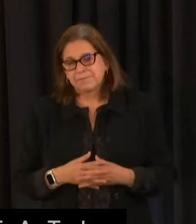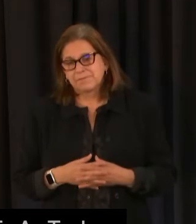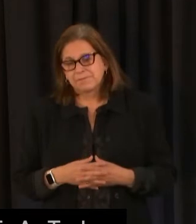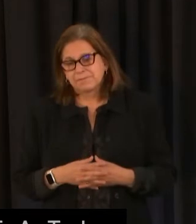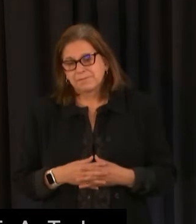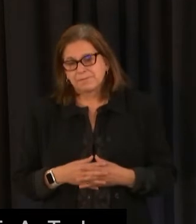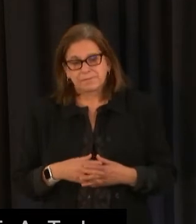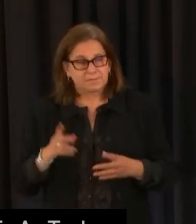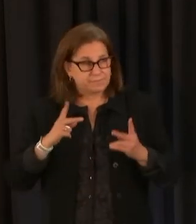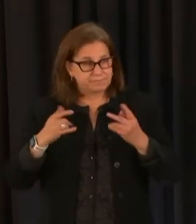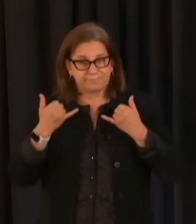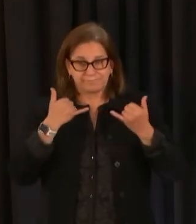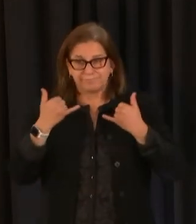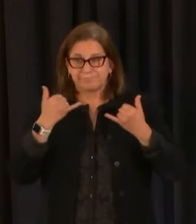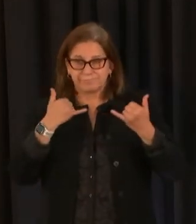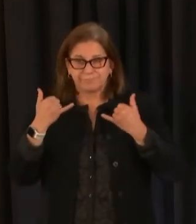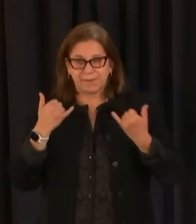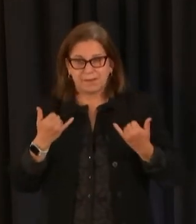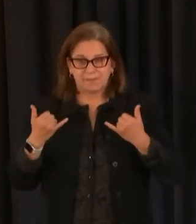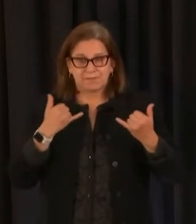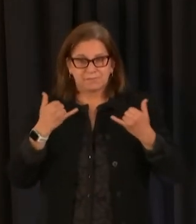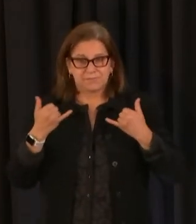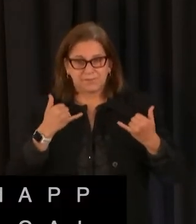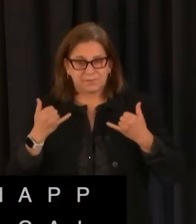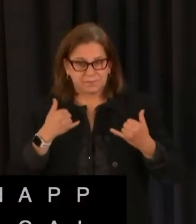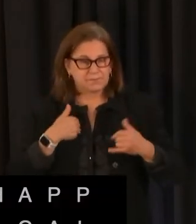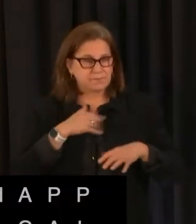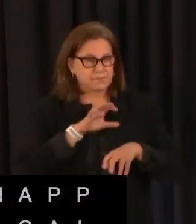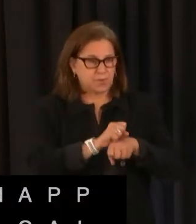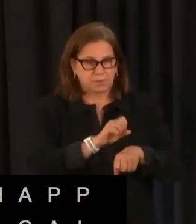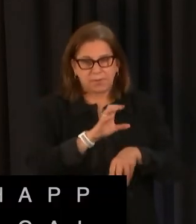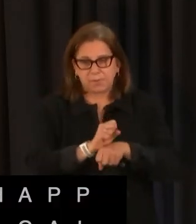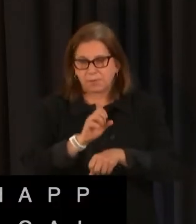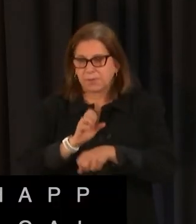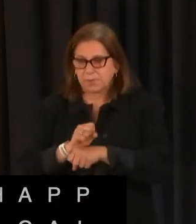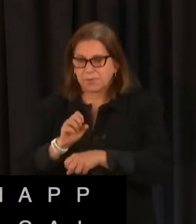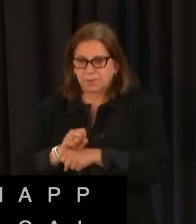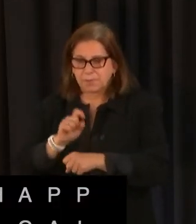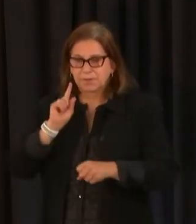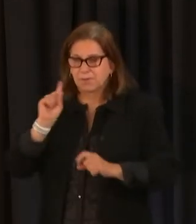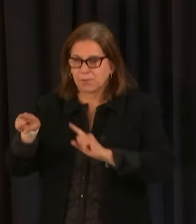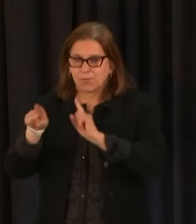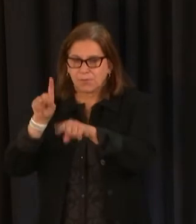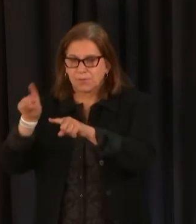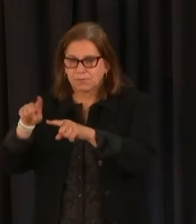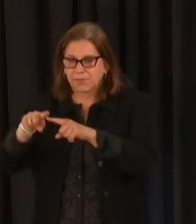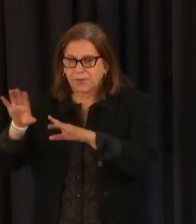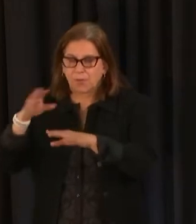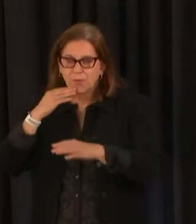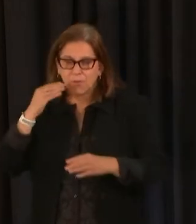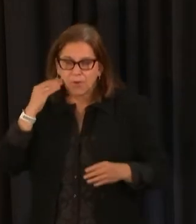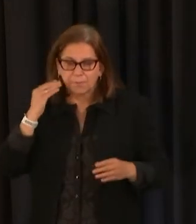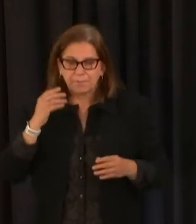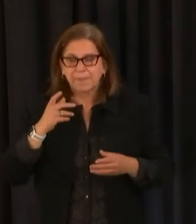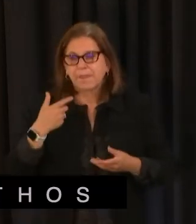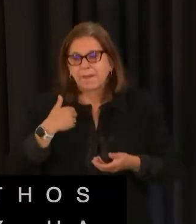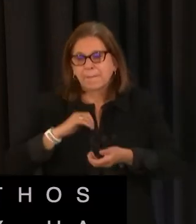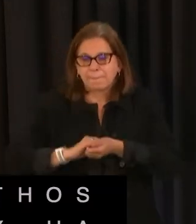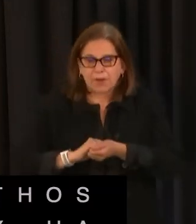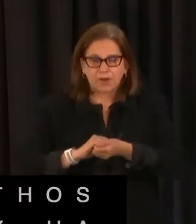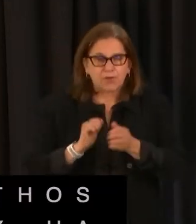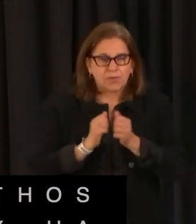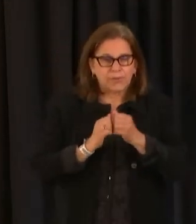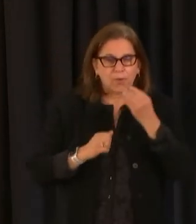begin to call us now to get set up for those appointments. We already have some individuals who've been identified through partnerships with the home